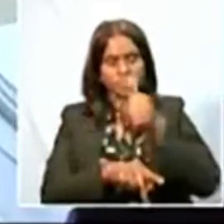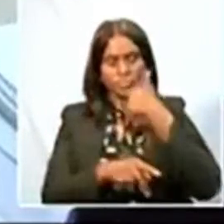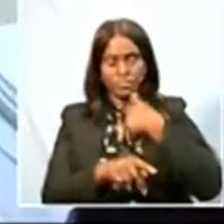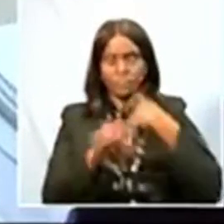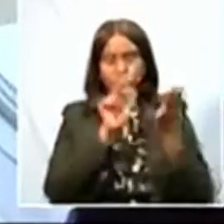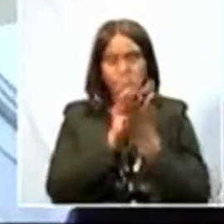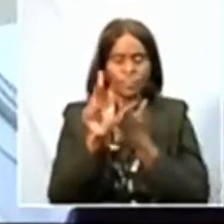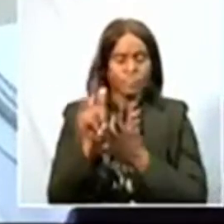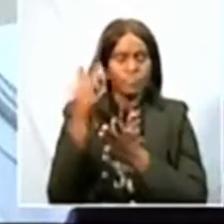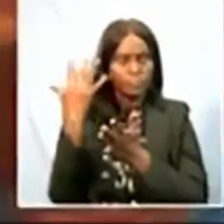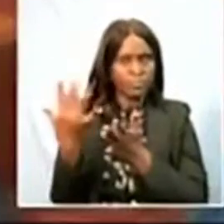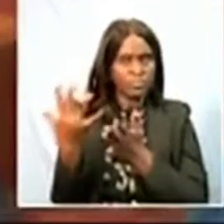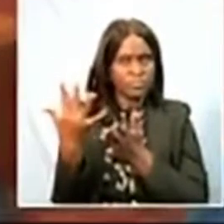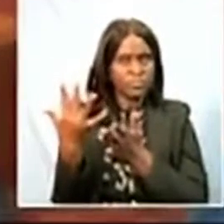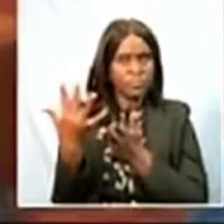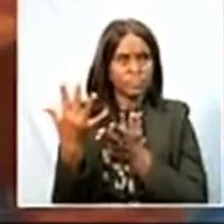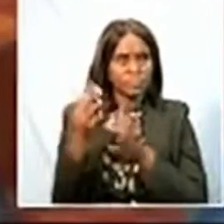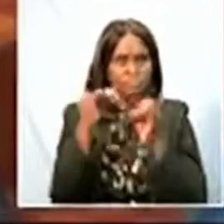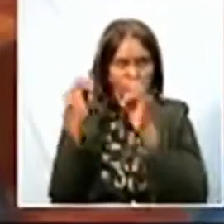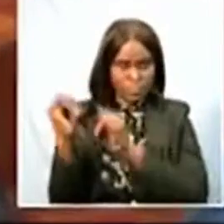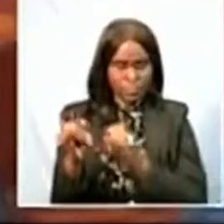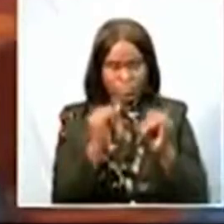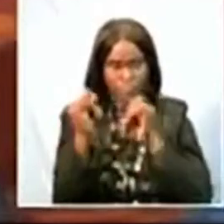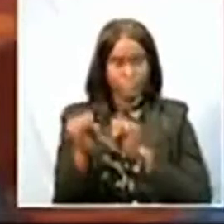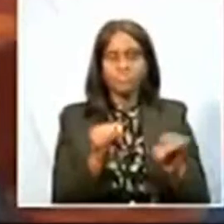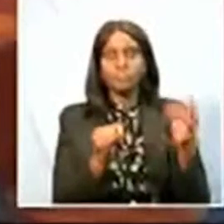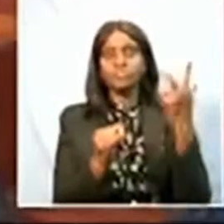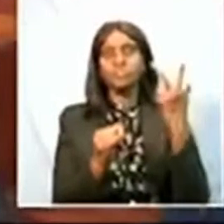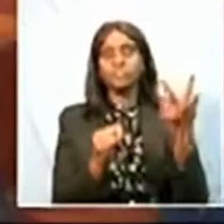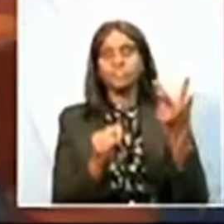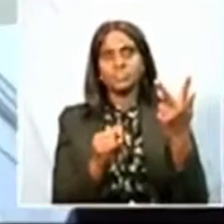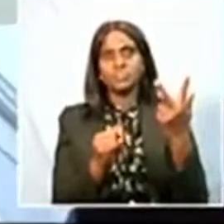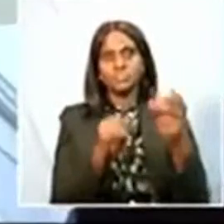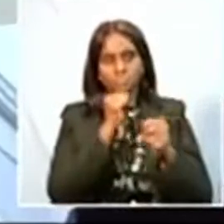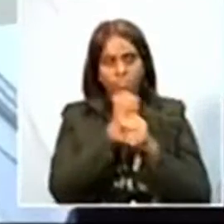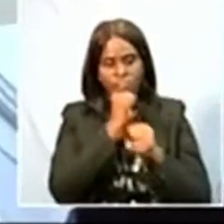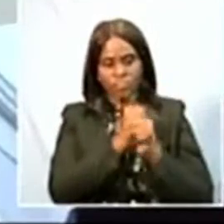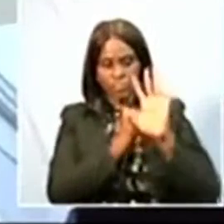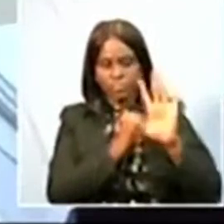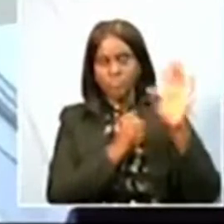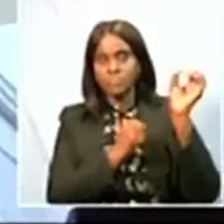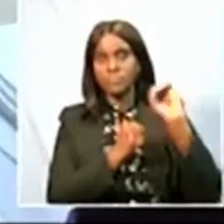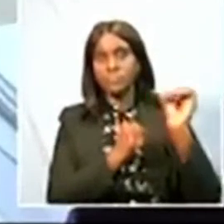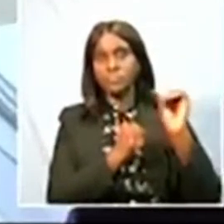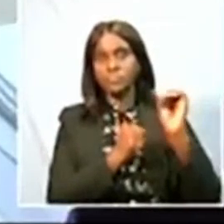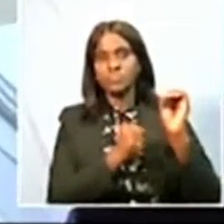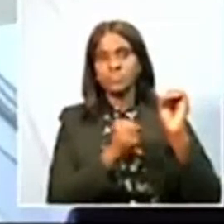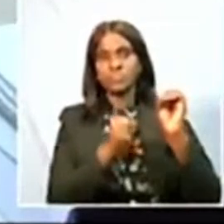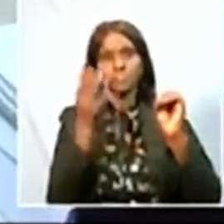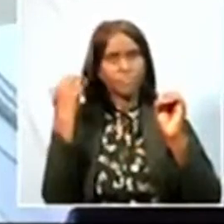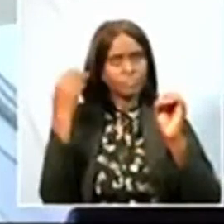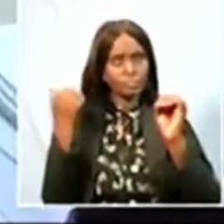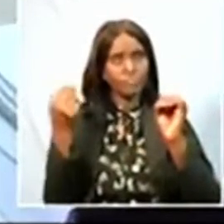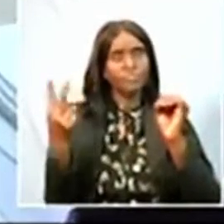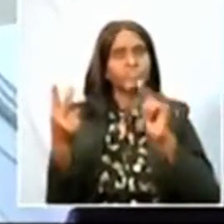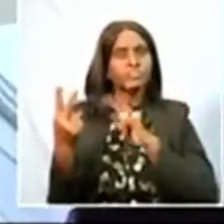approved the 5. You implemented the 3. Work in progress 0. Outstanding